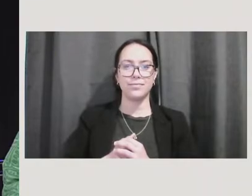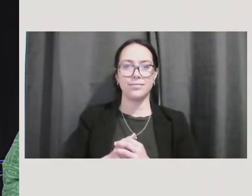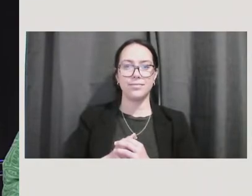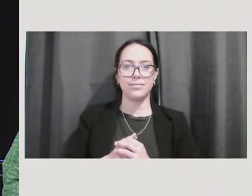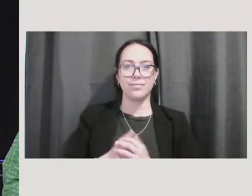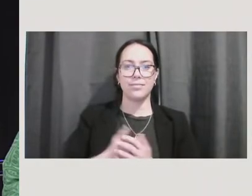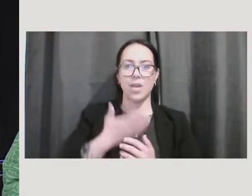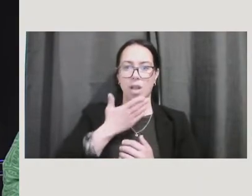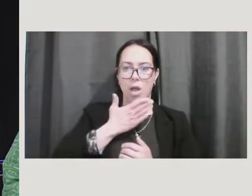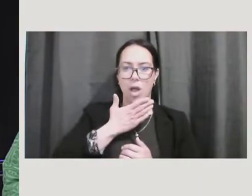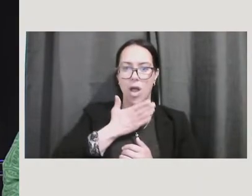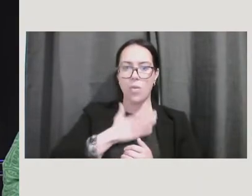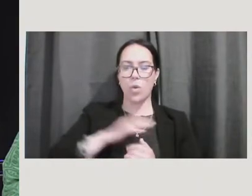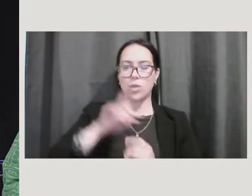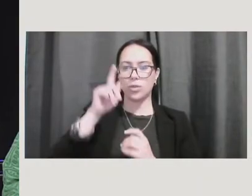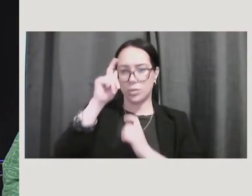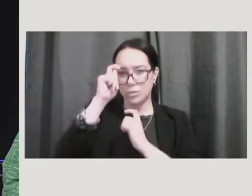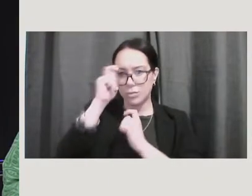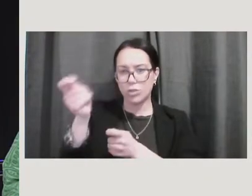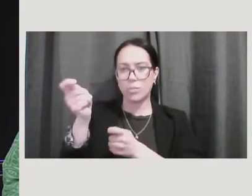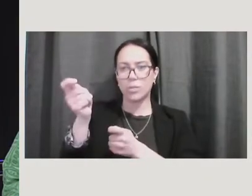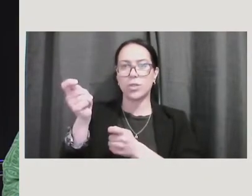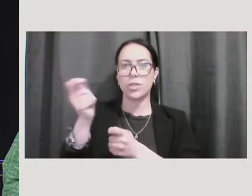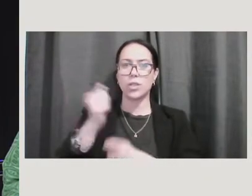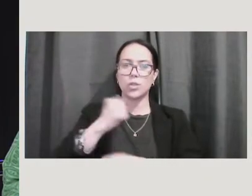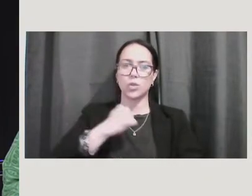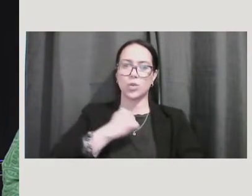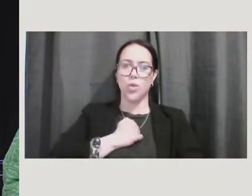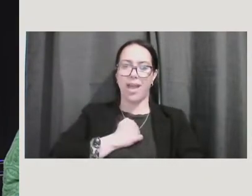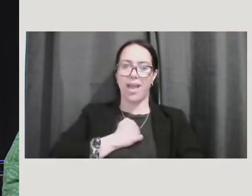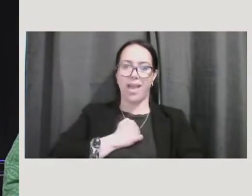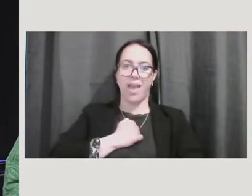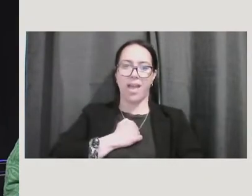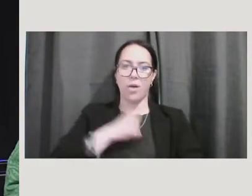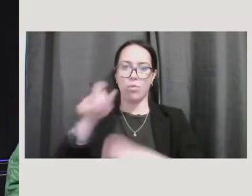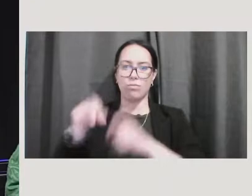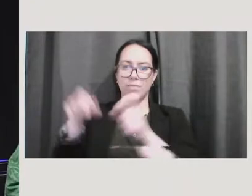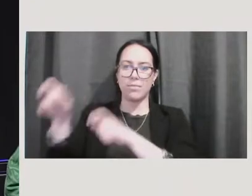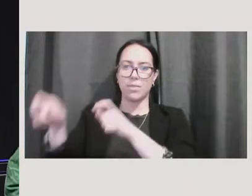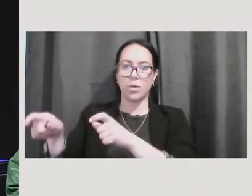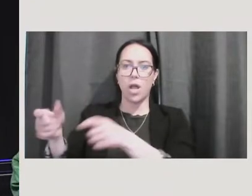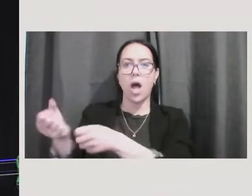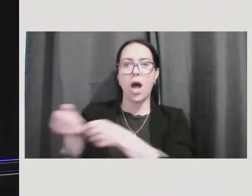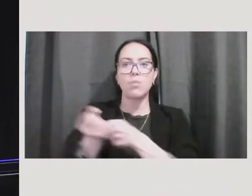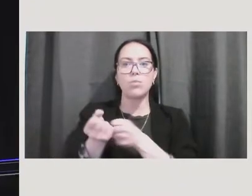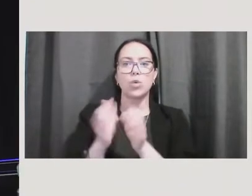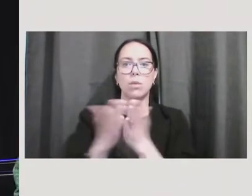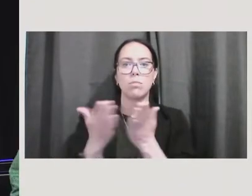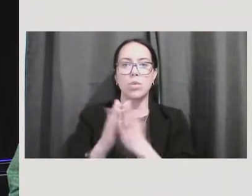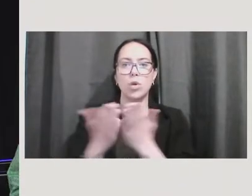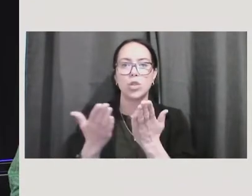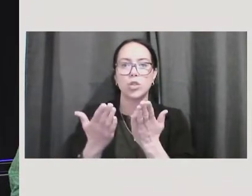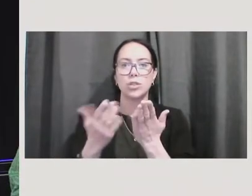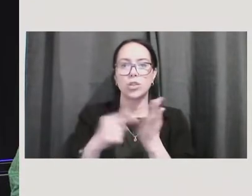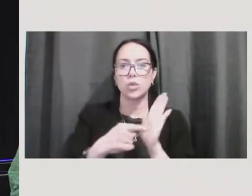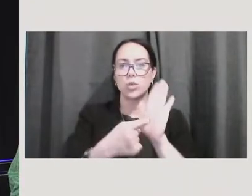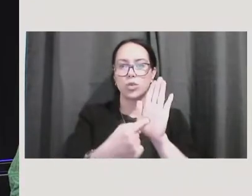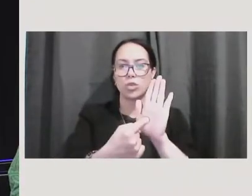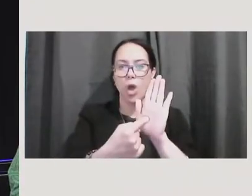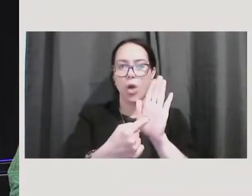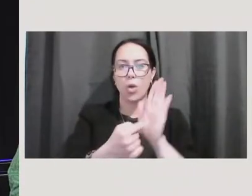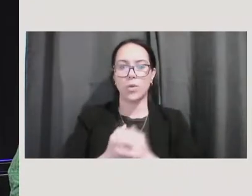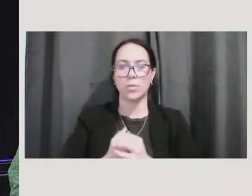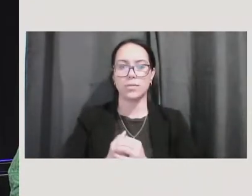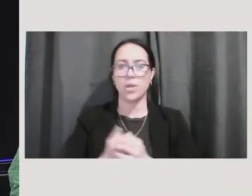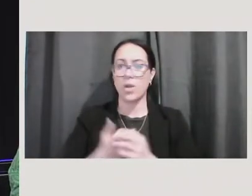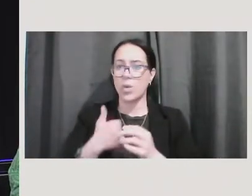to our people and I brought a few books to show you that we didn't just start in